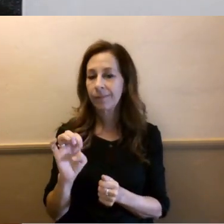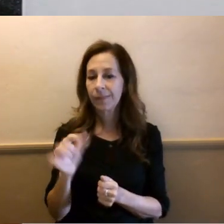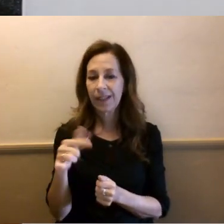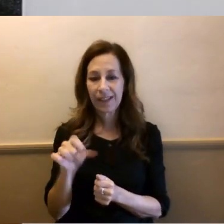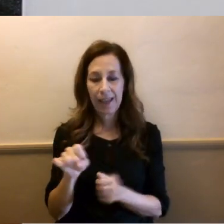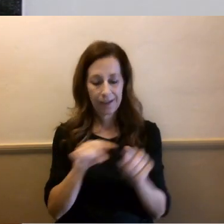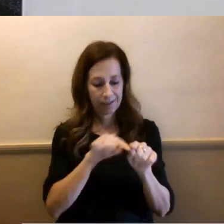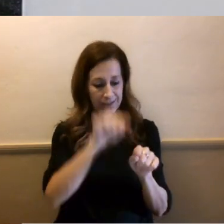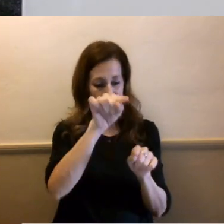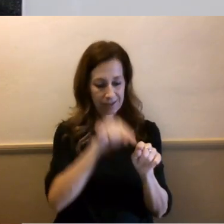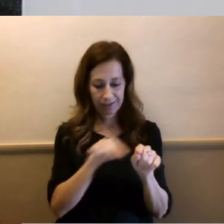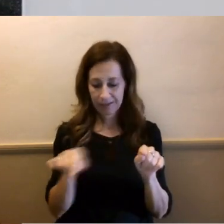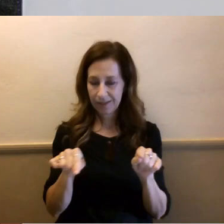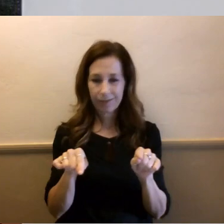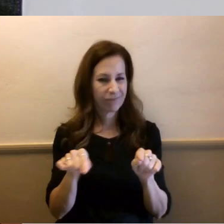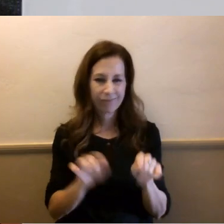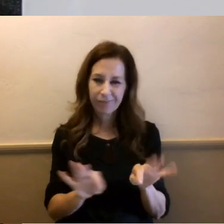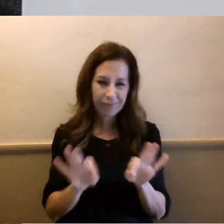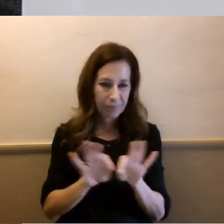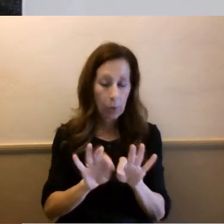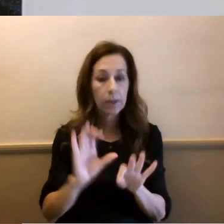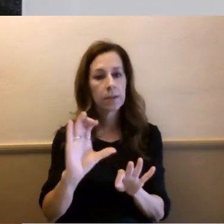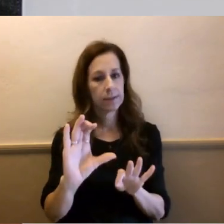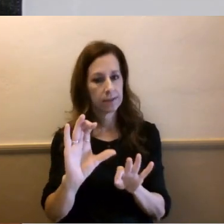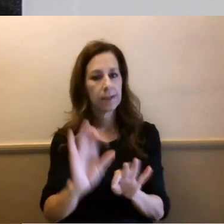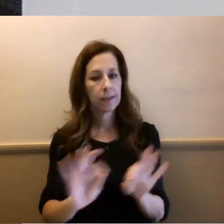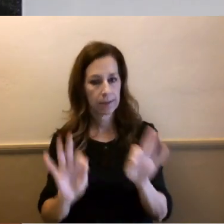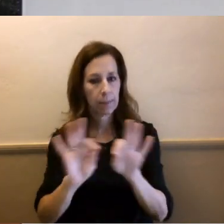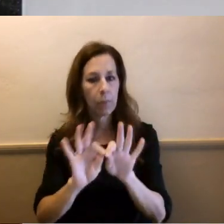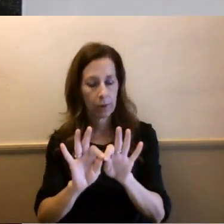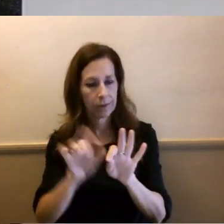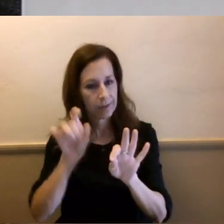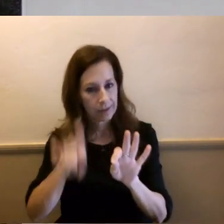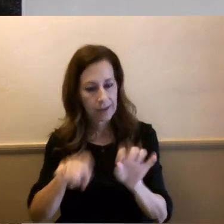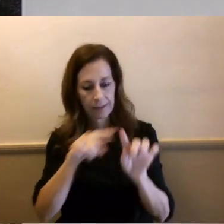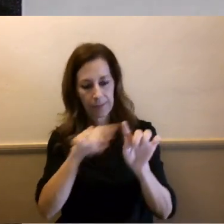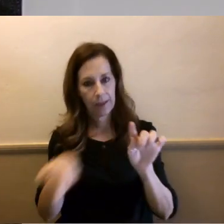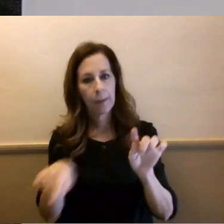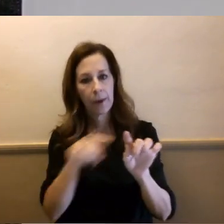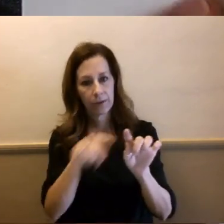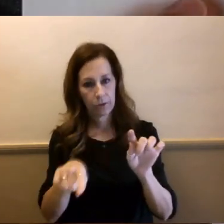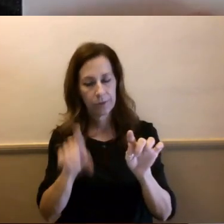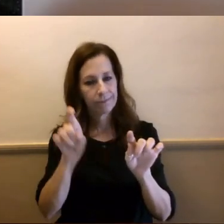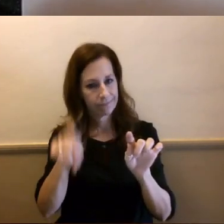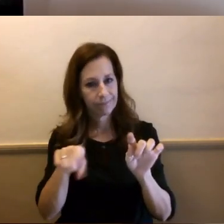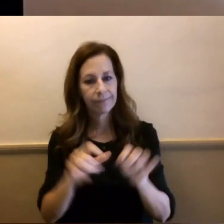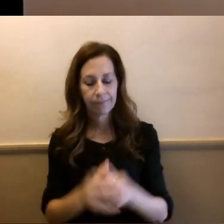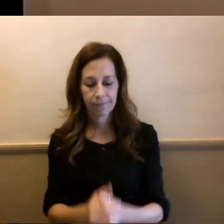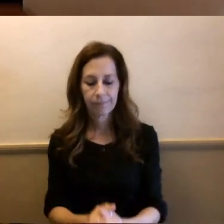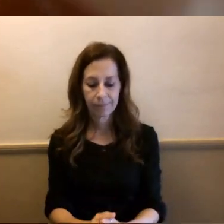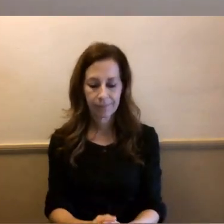matter. The C is the hypotenuse. It always has to be the hypotenuse.